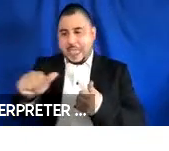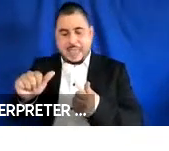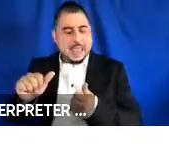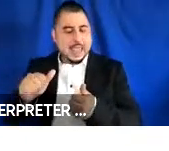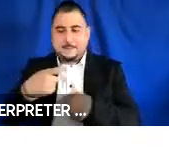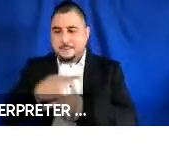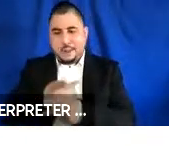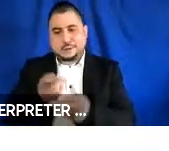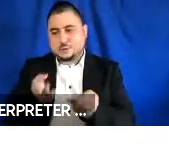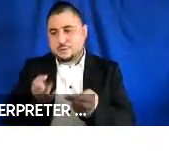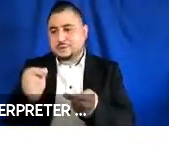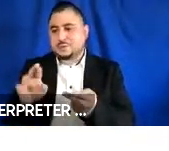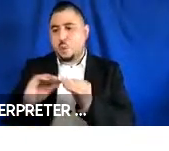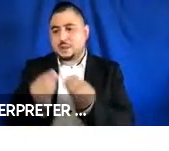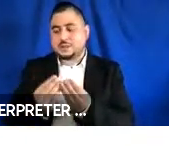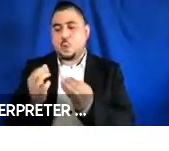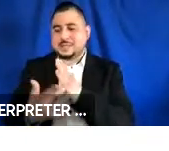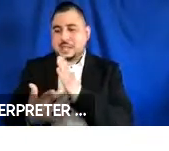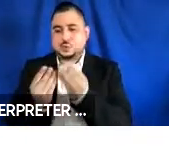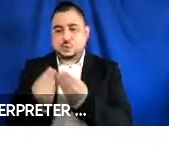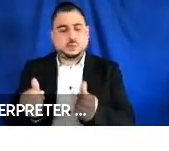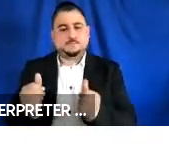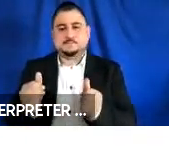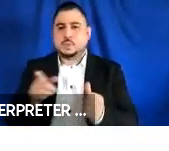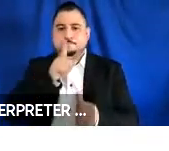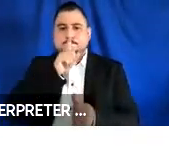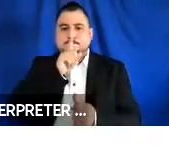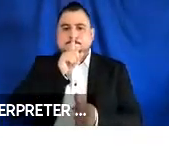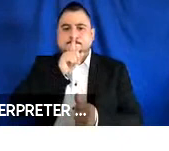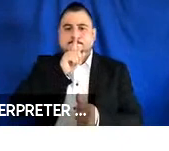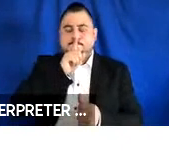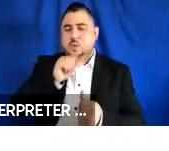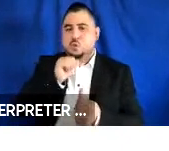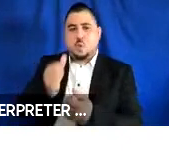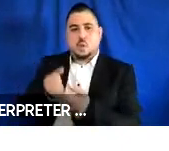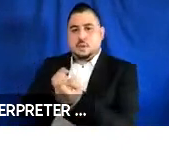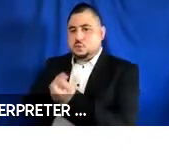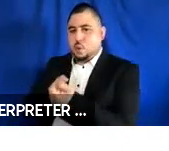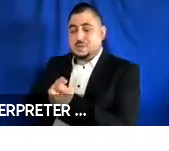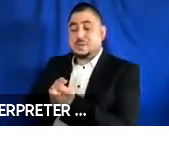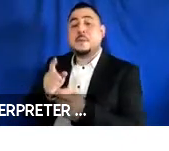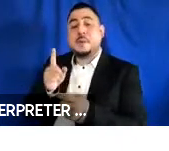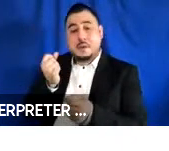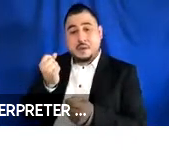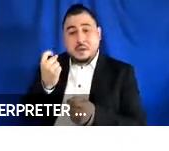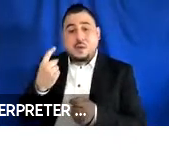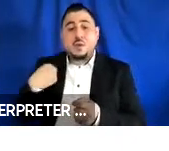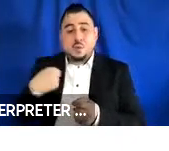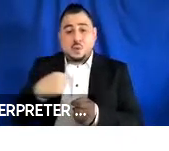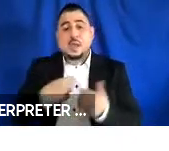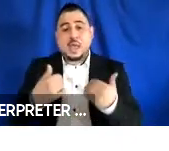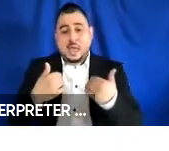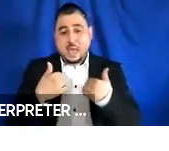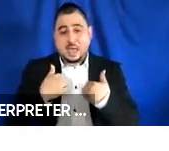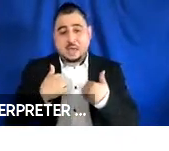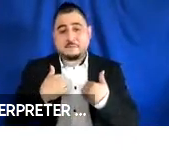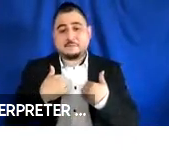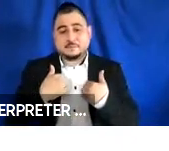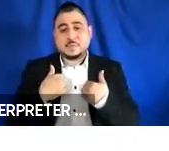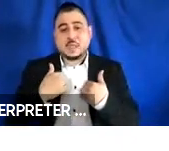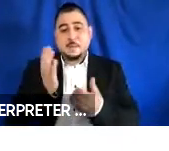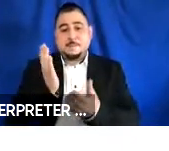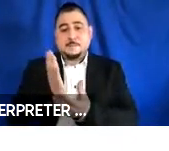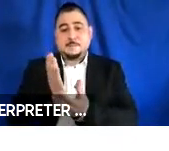service, organization, or technical solution. We do have a packed agenda today. We will first be